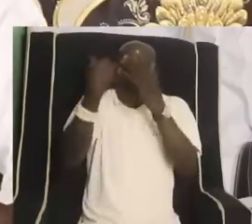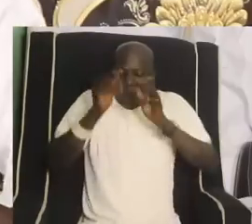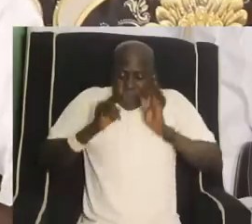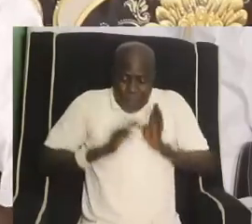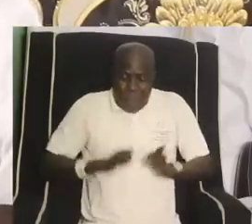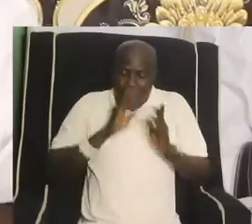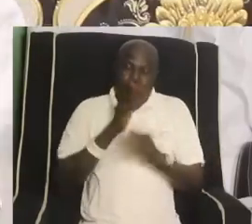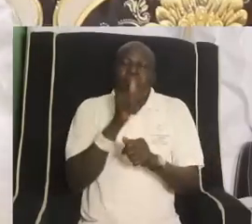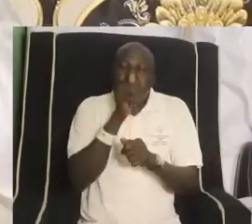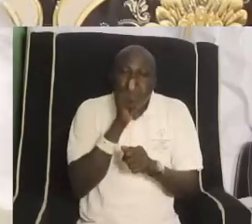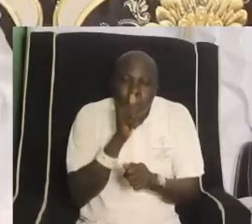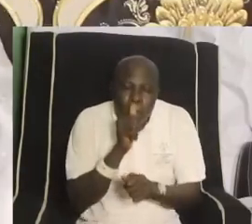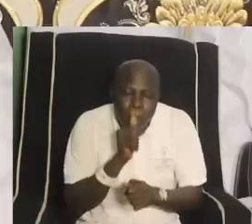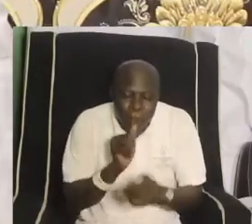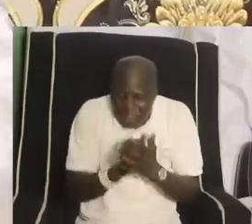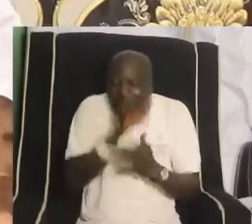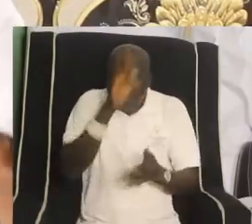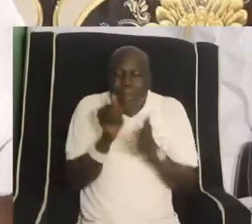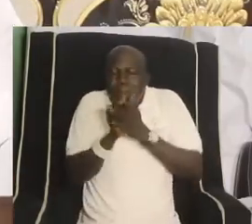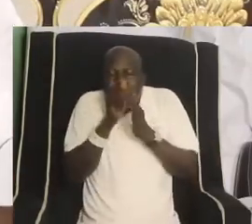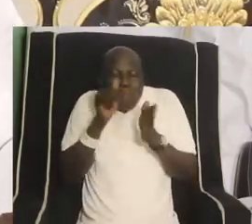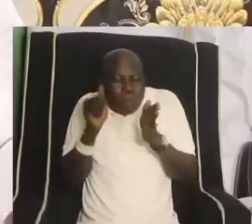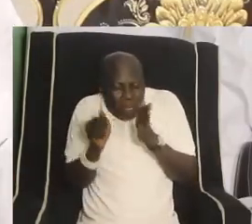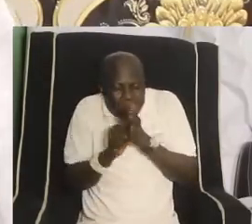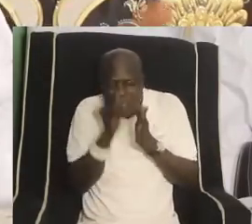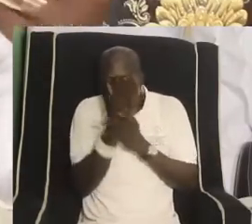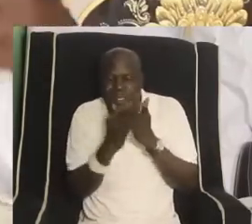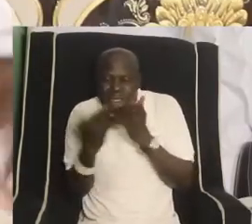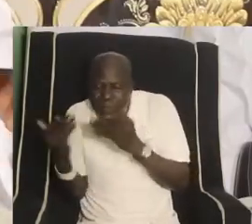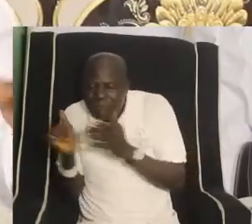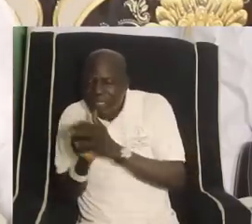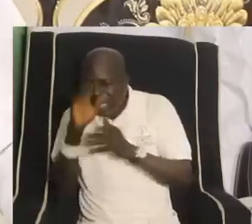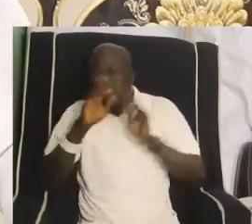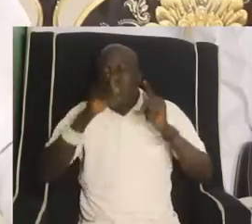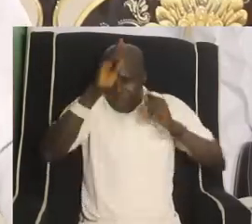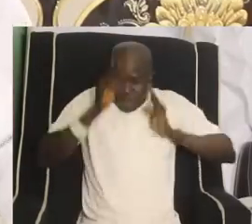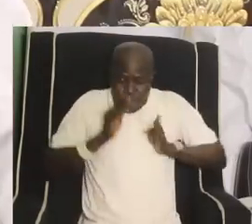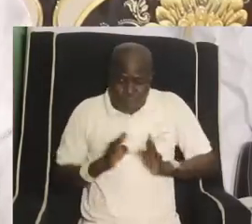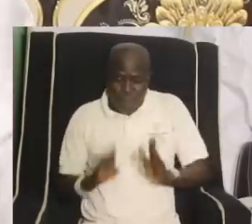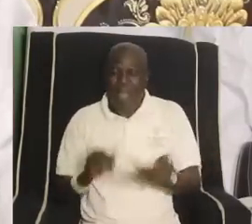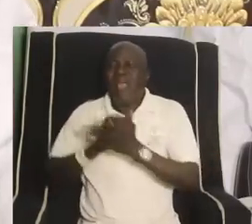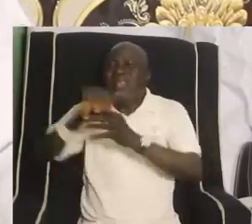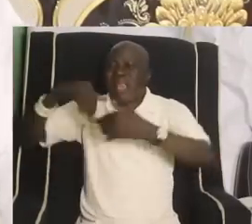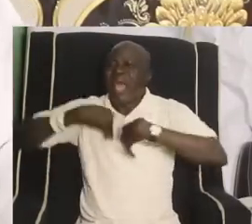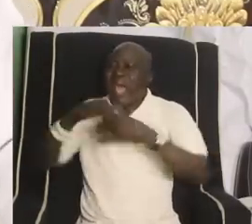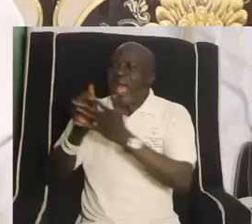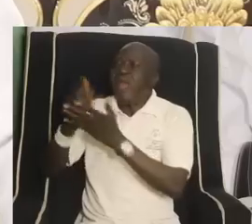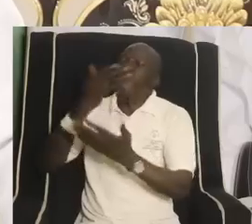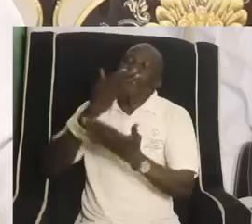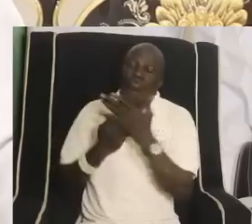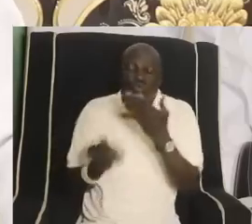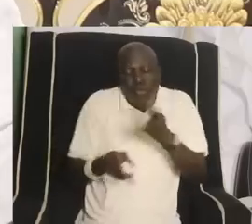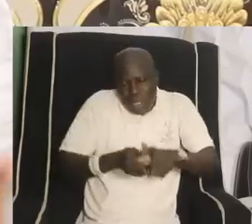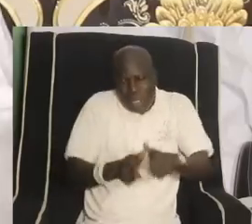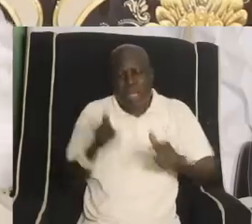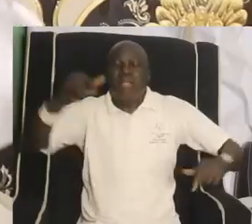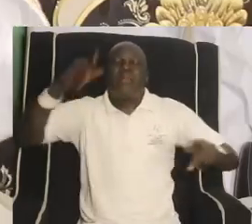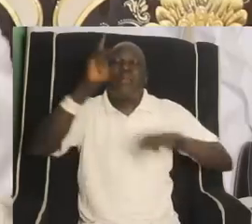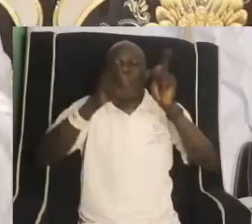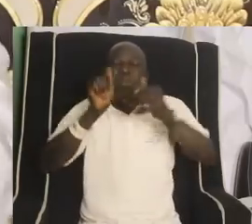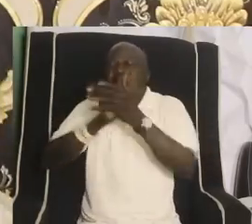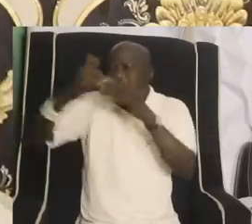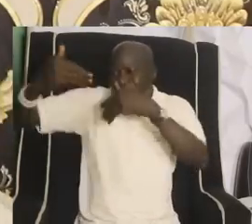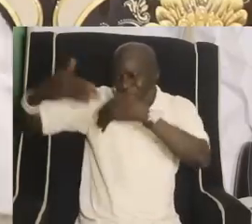Help of man will be silent. It will be like a desert. That's mine. You will have something